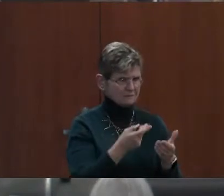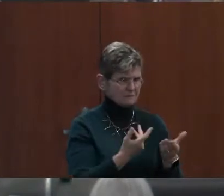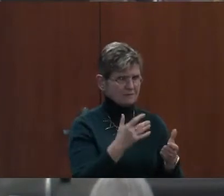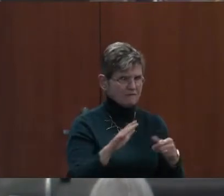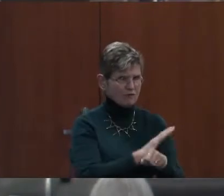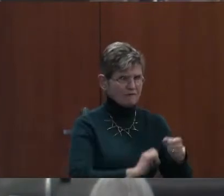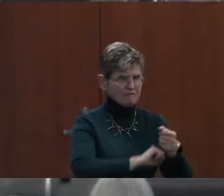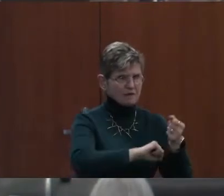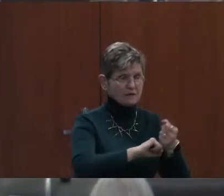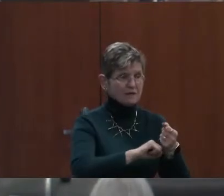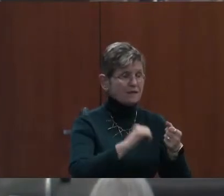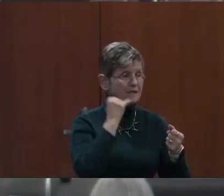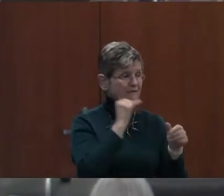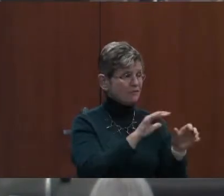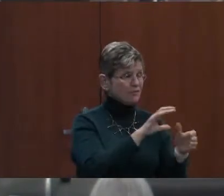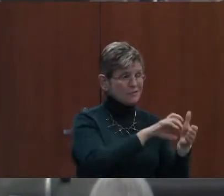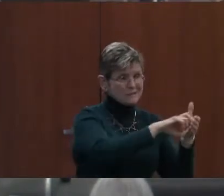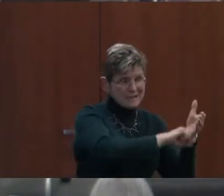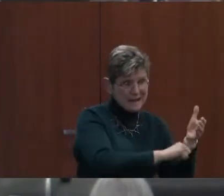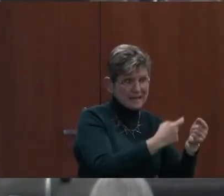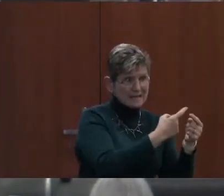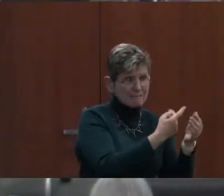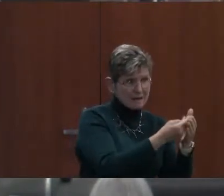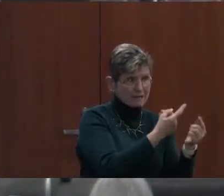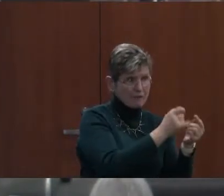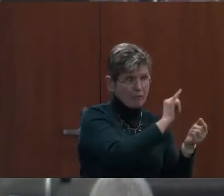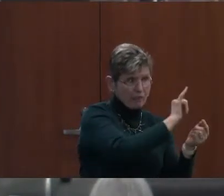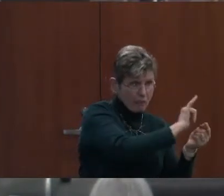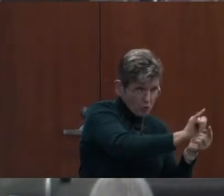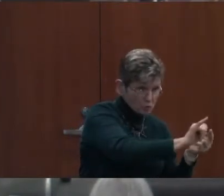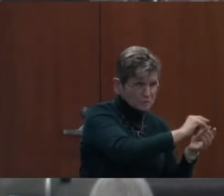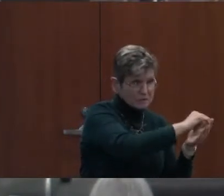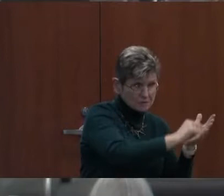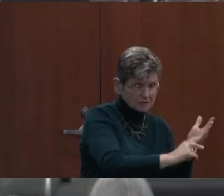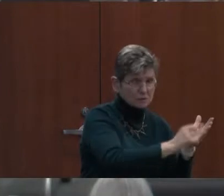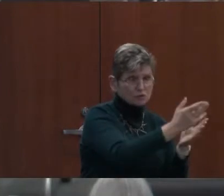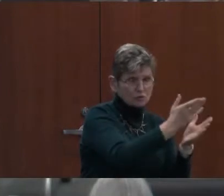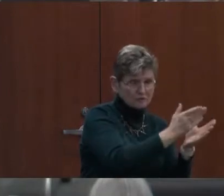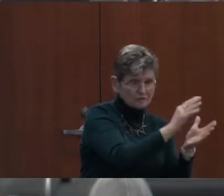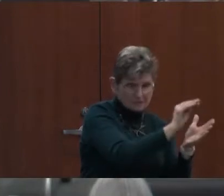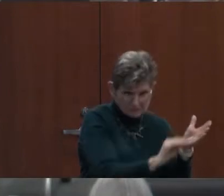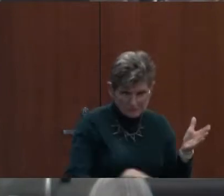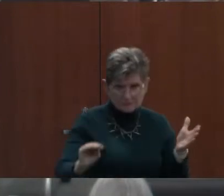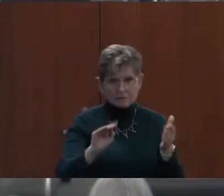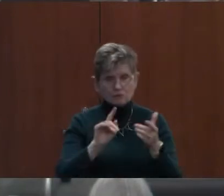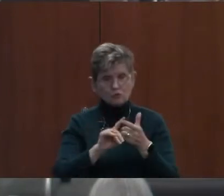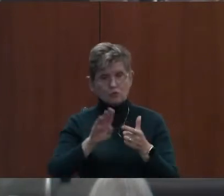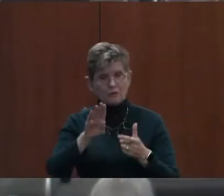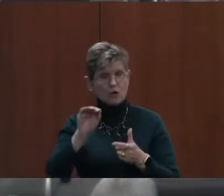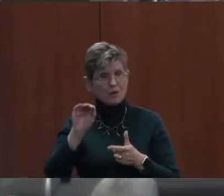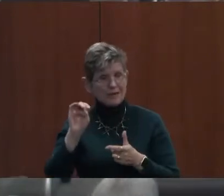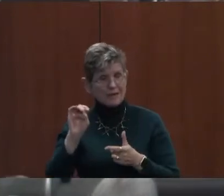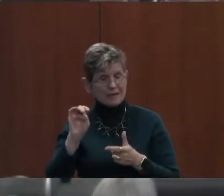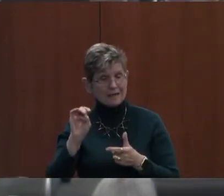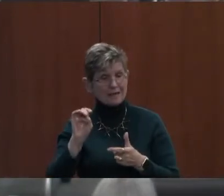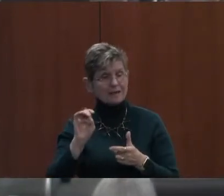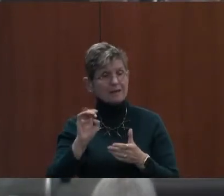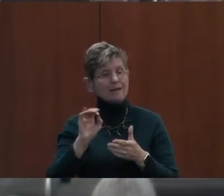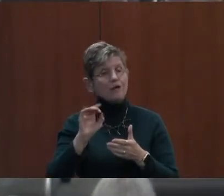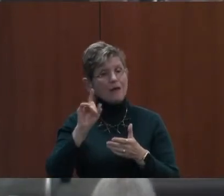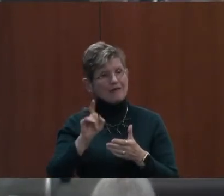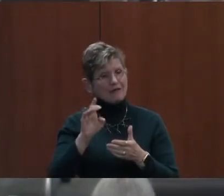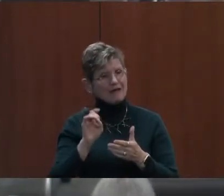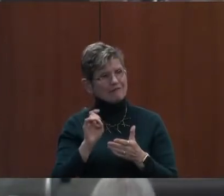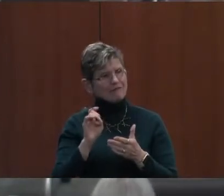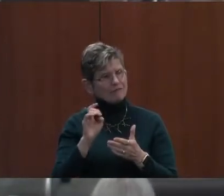money to be taken away from these other services, you have to be able to make the case that an additional dollar given to the Board of Education will lead to a greater benefit than a dollar